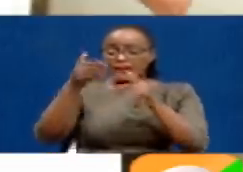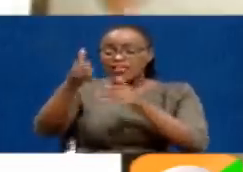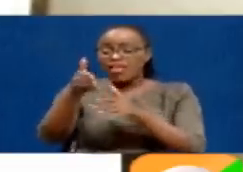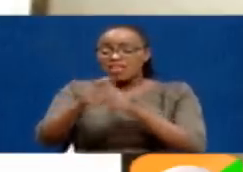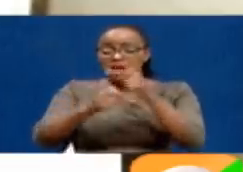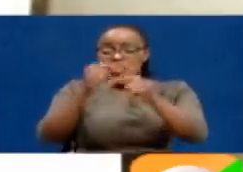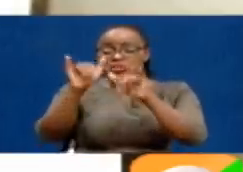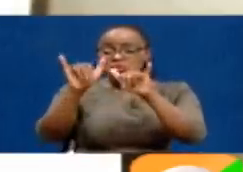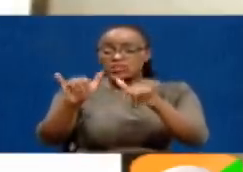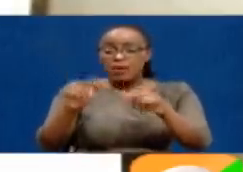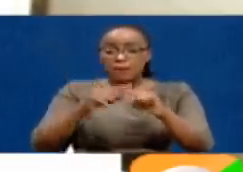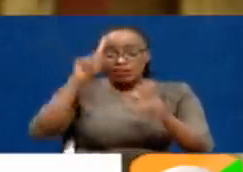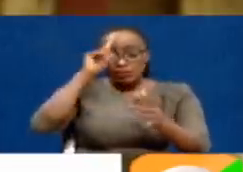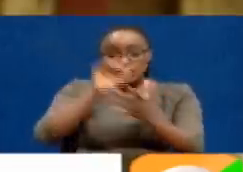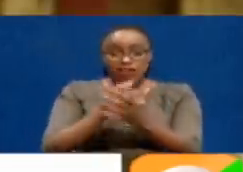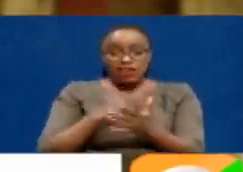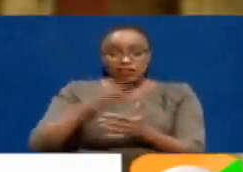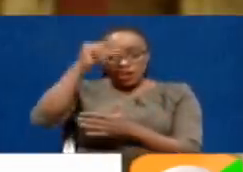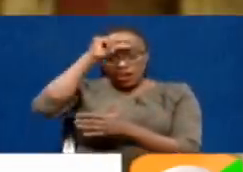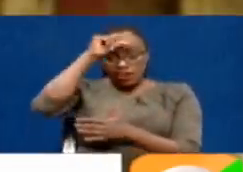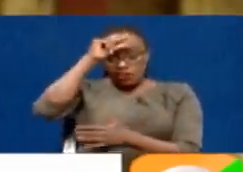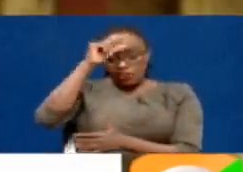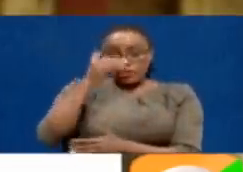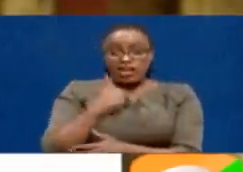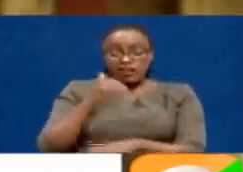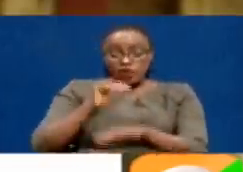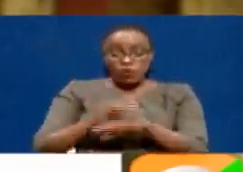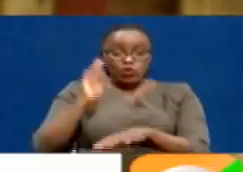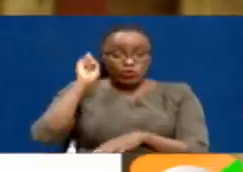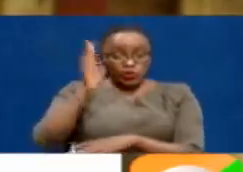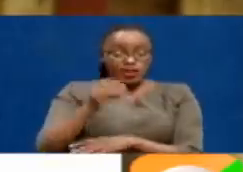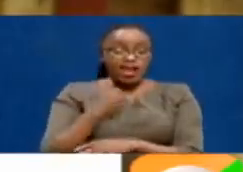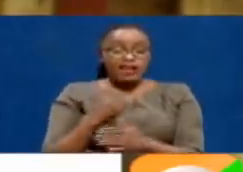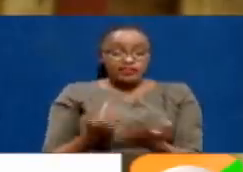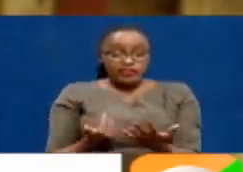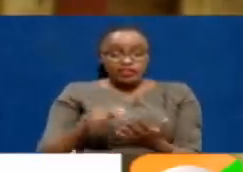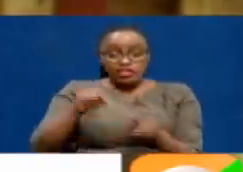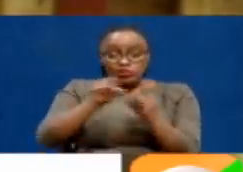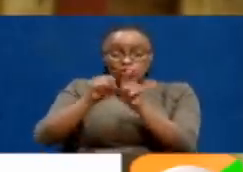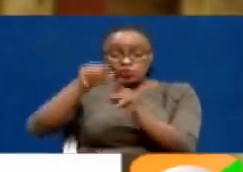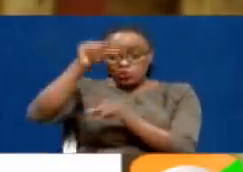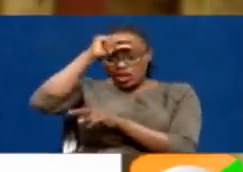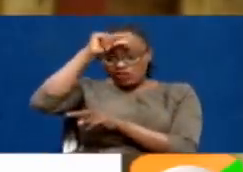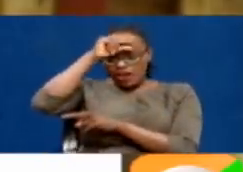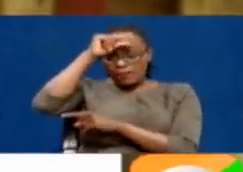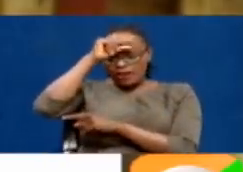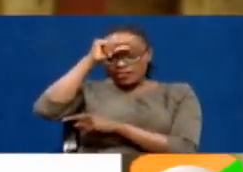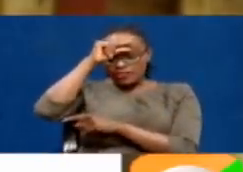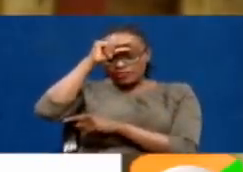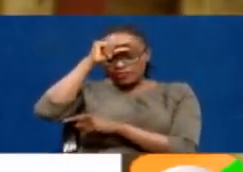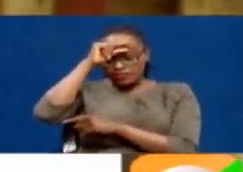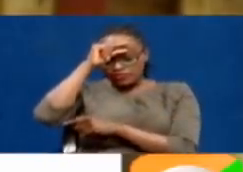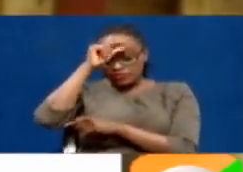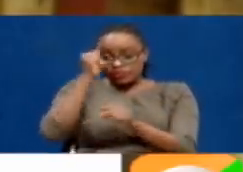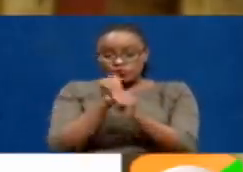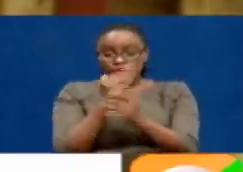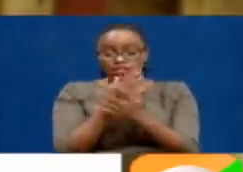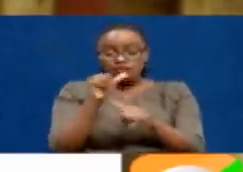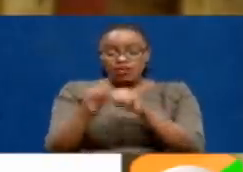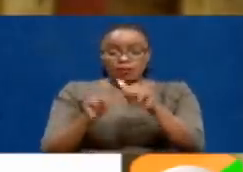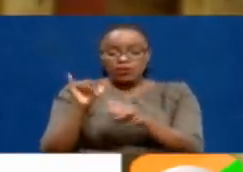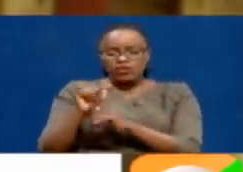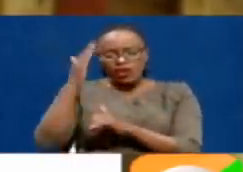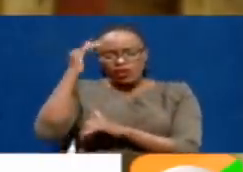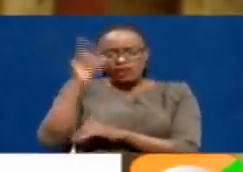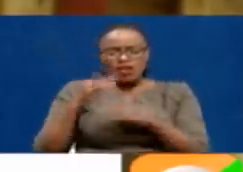there. But I believe that the government has goodwill, and the government is doing something about it.